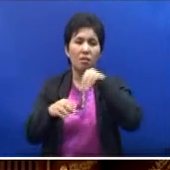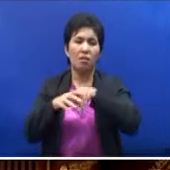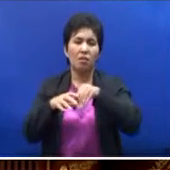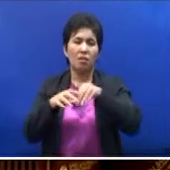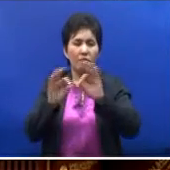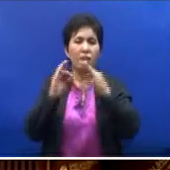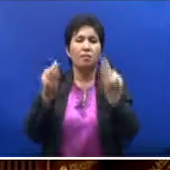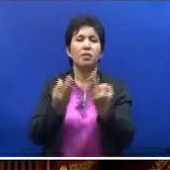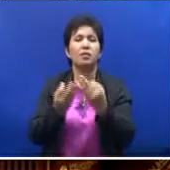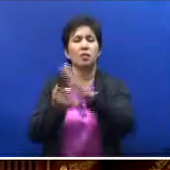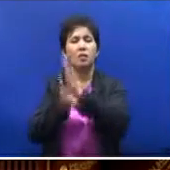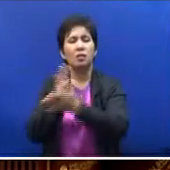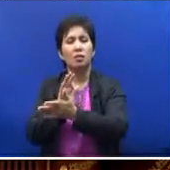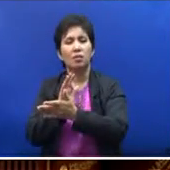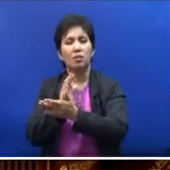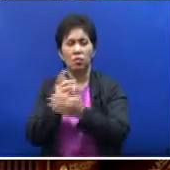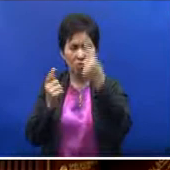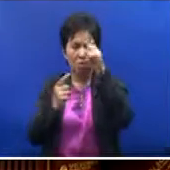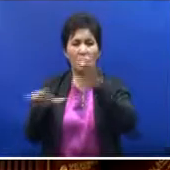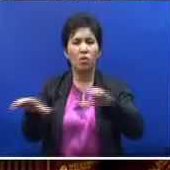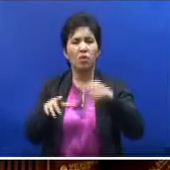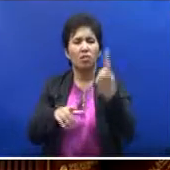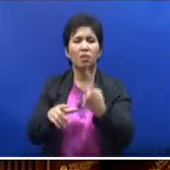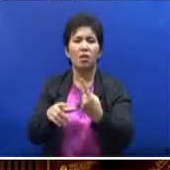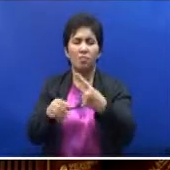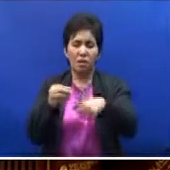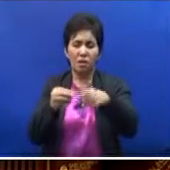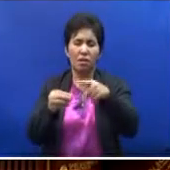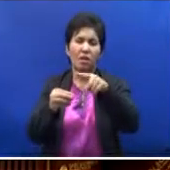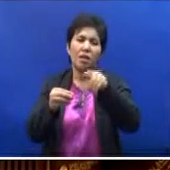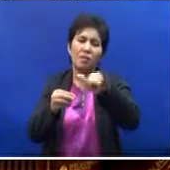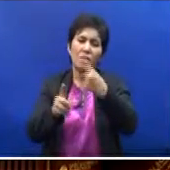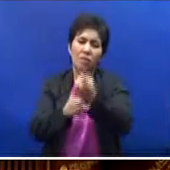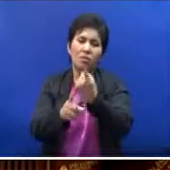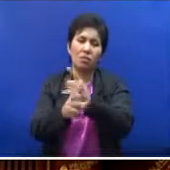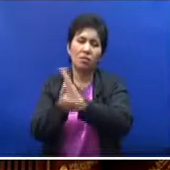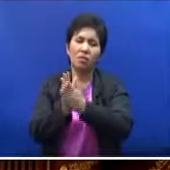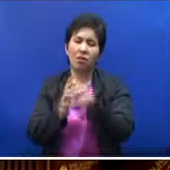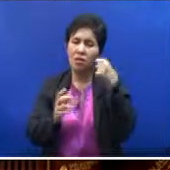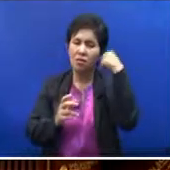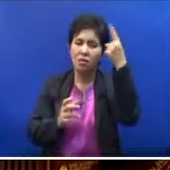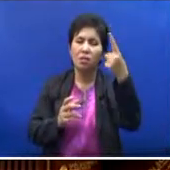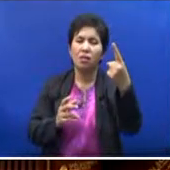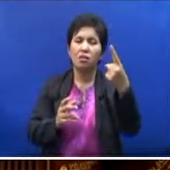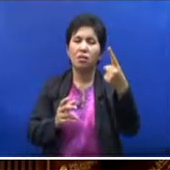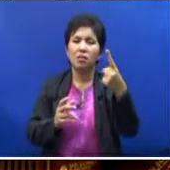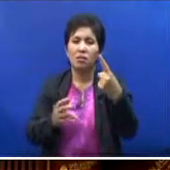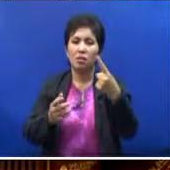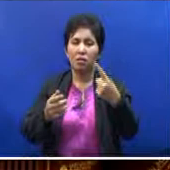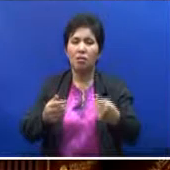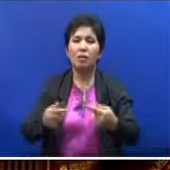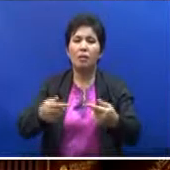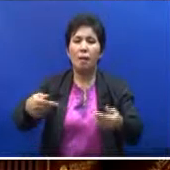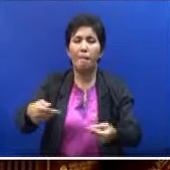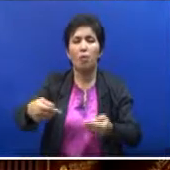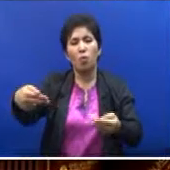society. Okay, so in order to do the right thing, okay, in order to do the judgment, first they need to understand about the kinship. Okay,